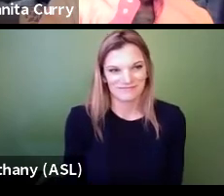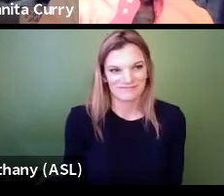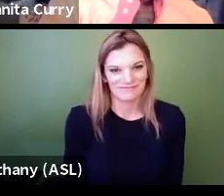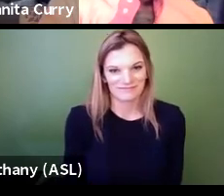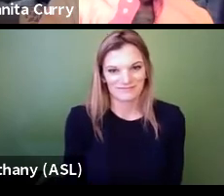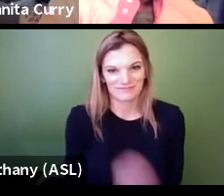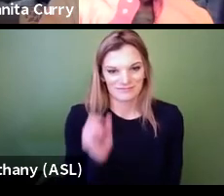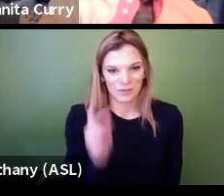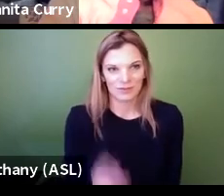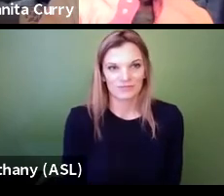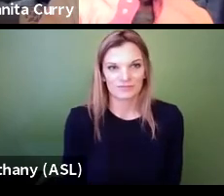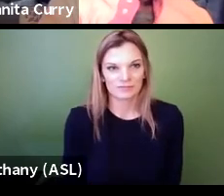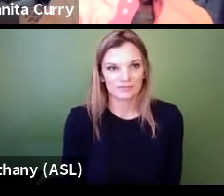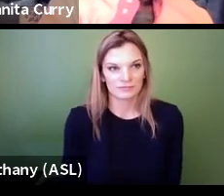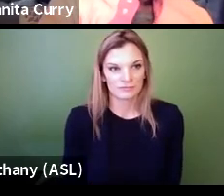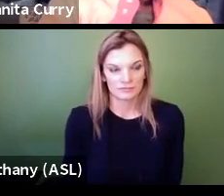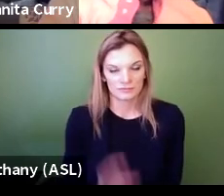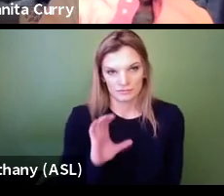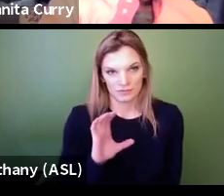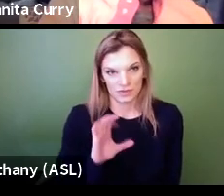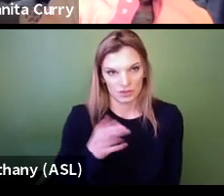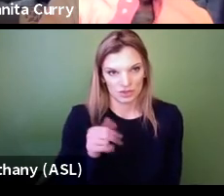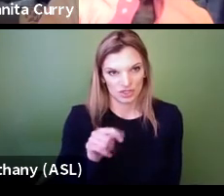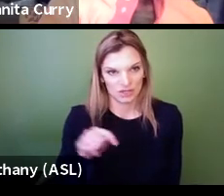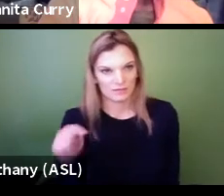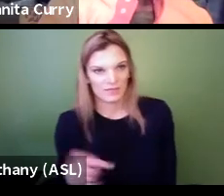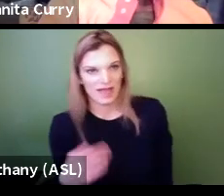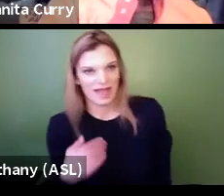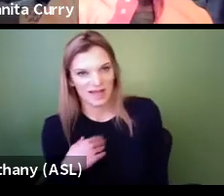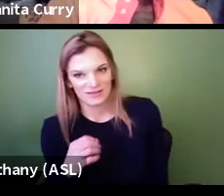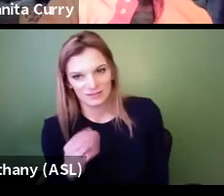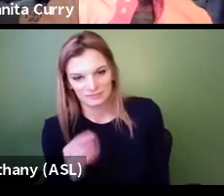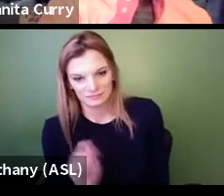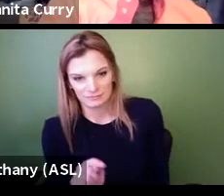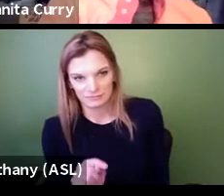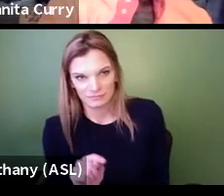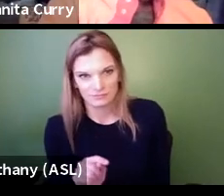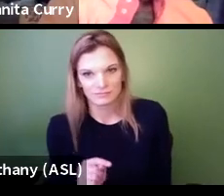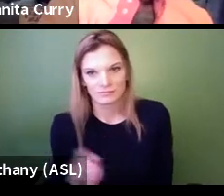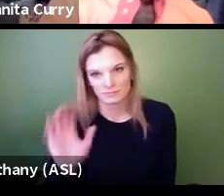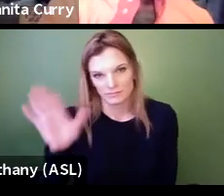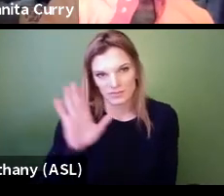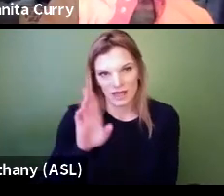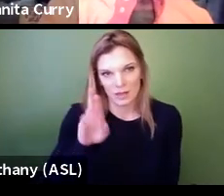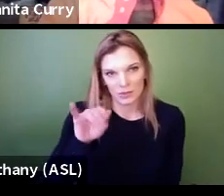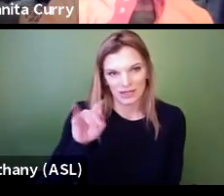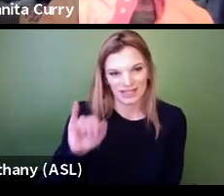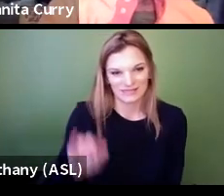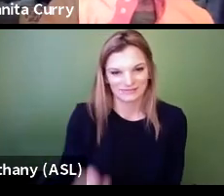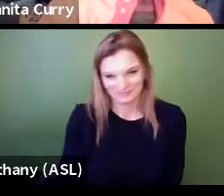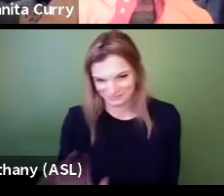Okay. It's in the chat, Steve, if that helps. Okay. Sarah mentioned that. And hi, Brittany.